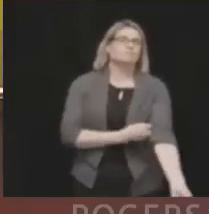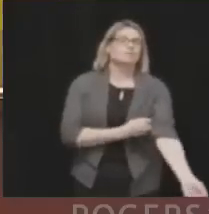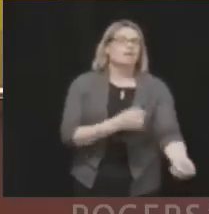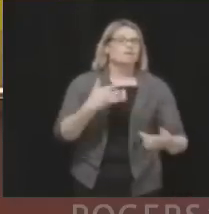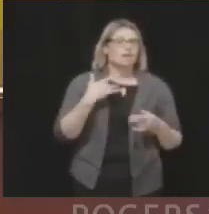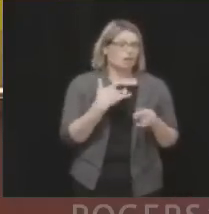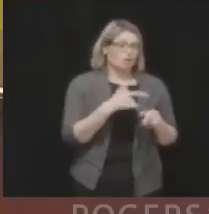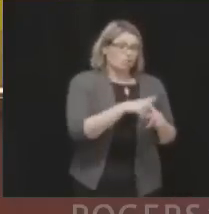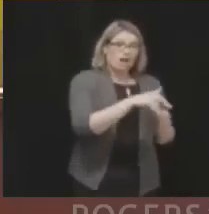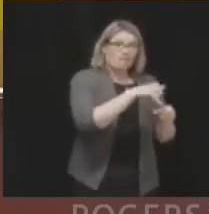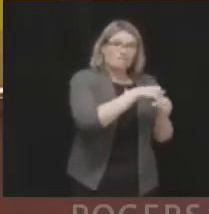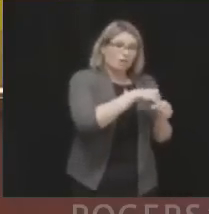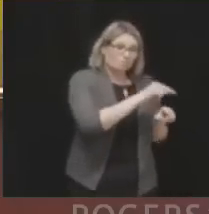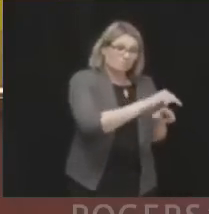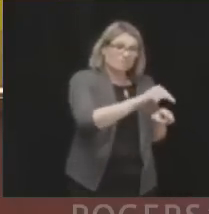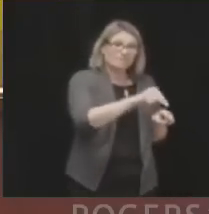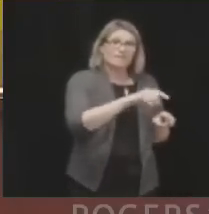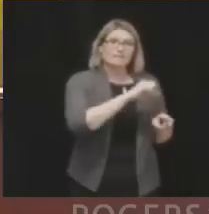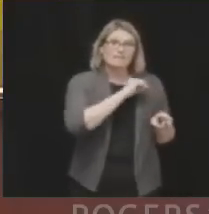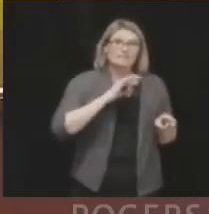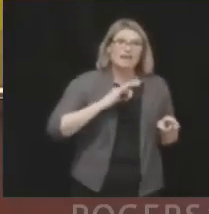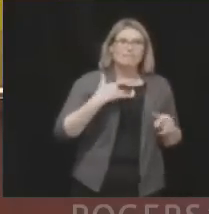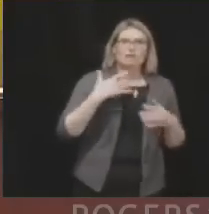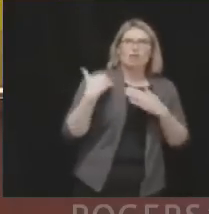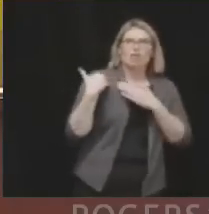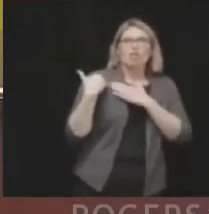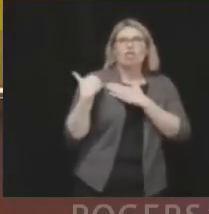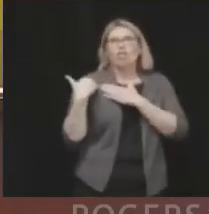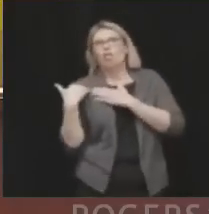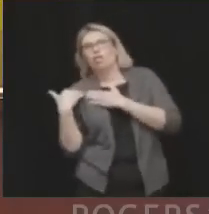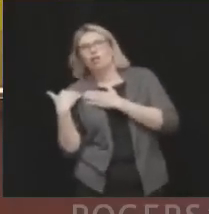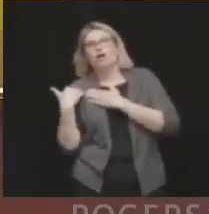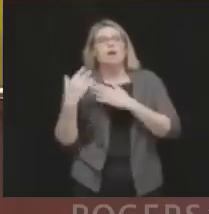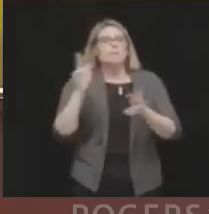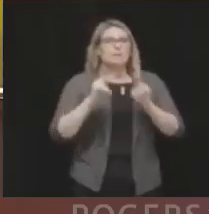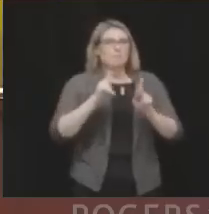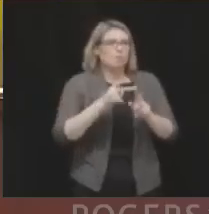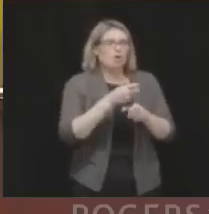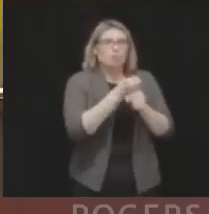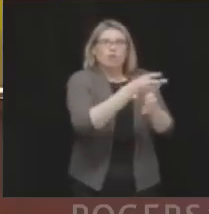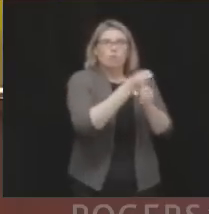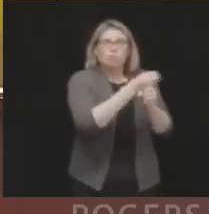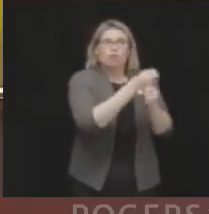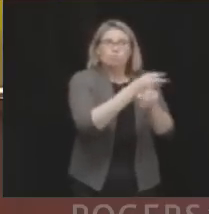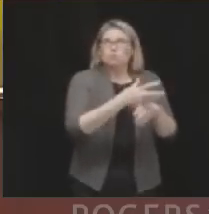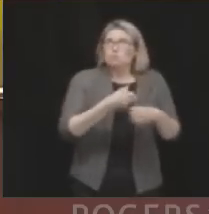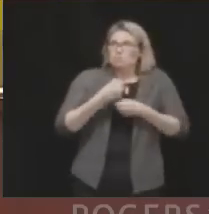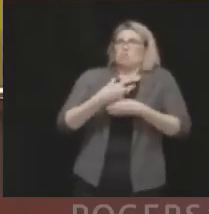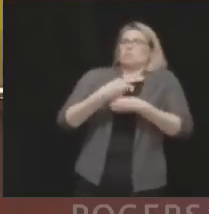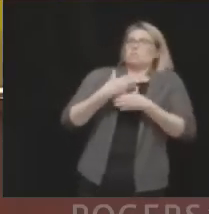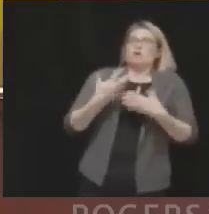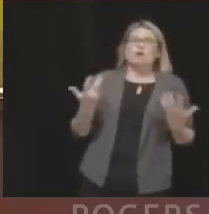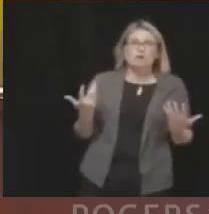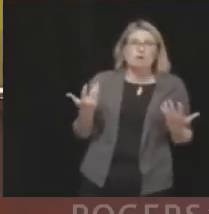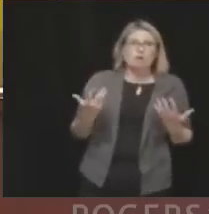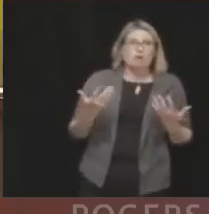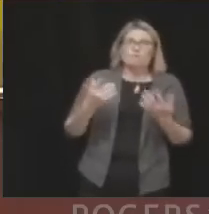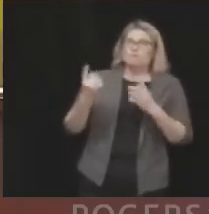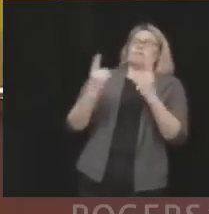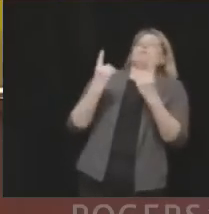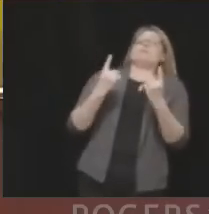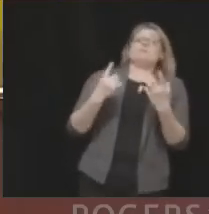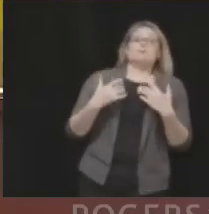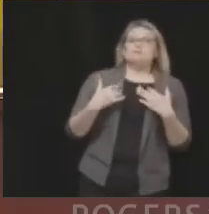both. We can have assurances that we protect the supply of drugs that indeed are in short supply, and at this point we're